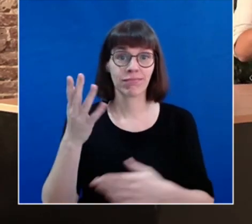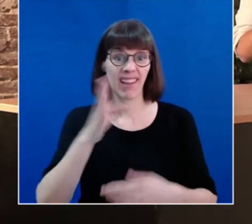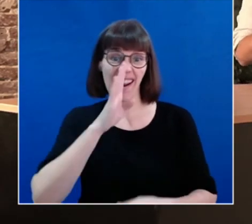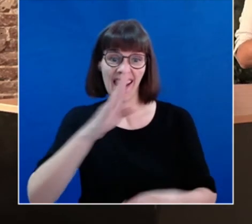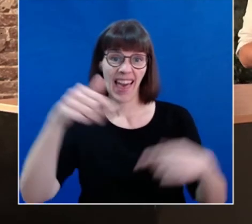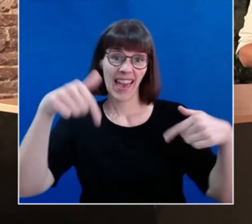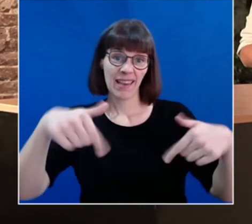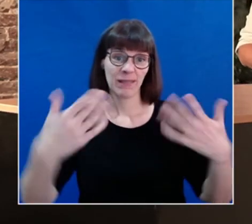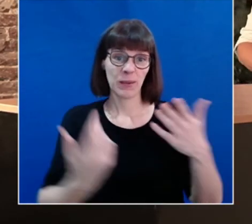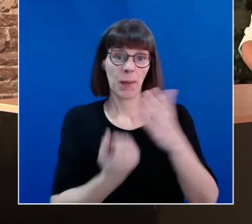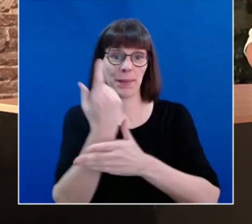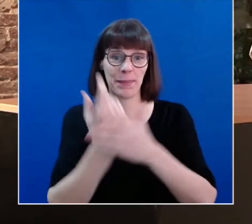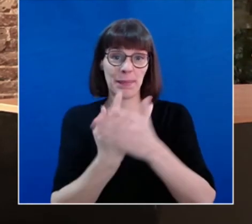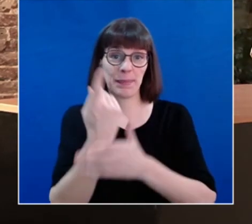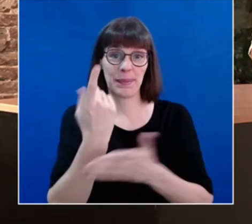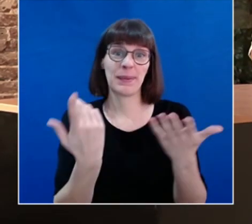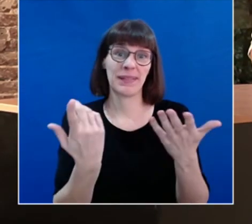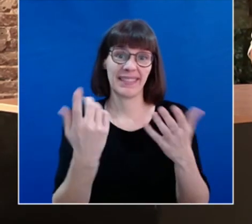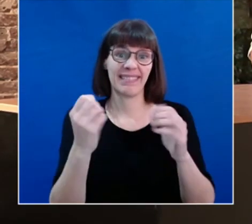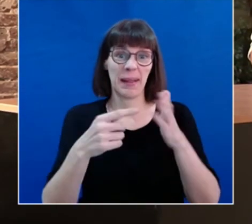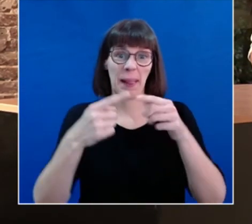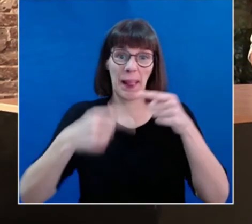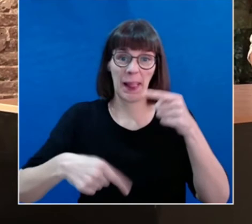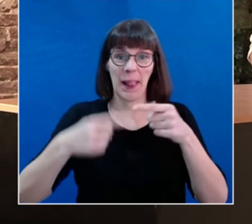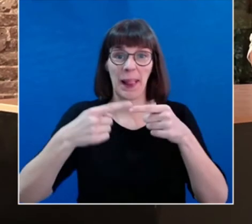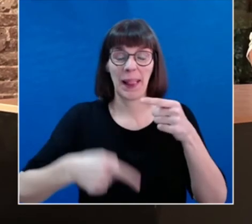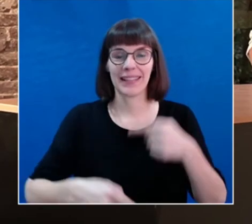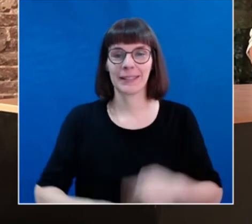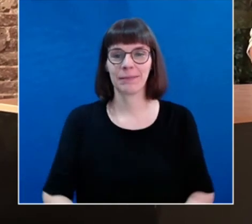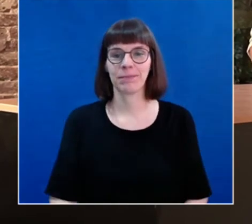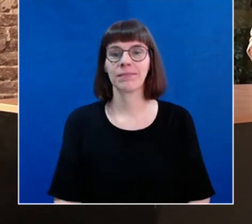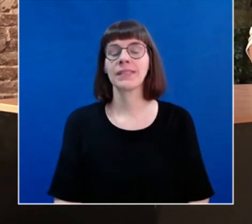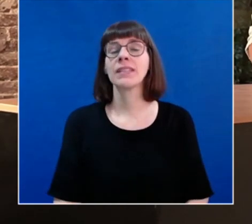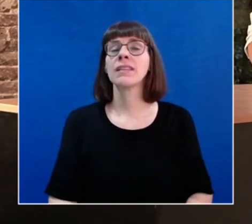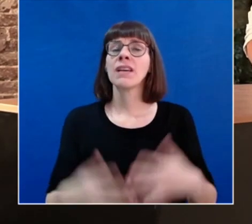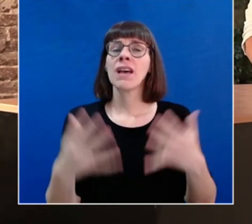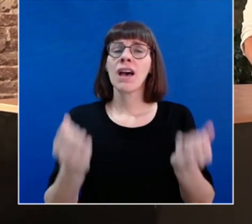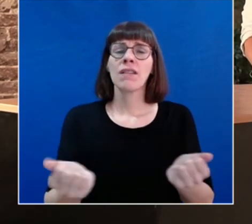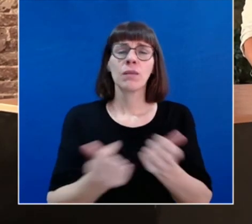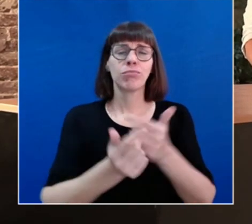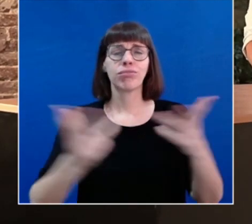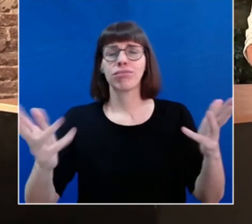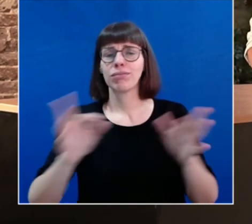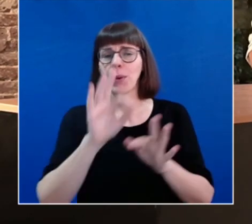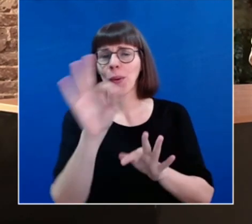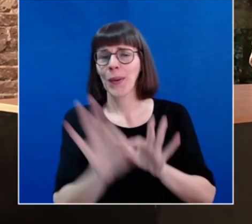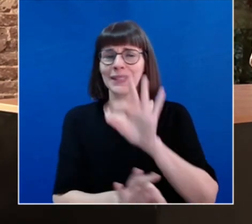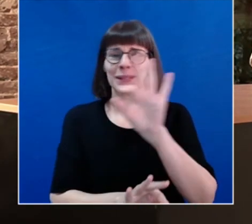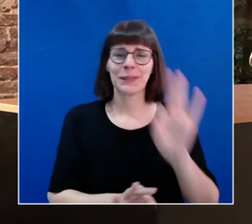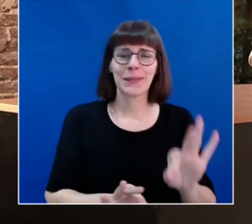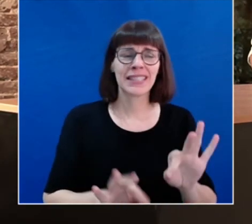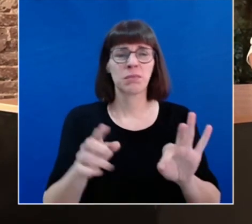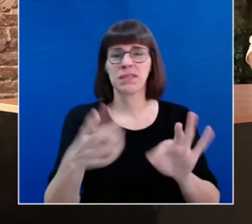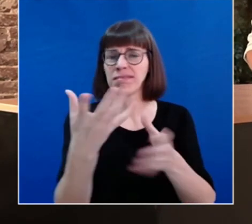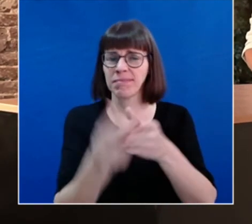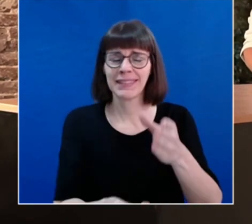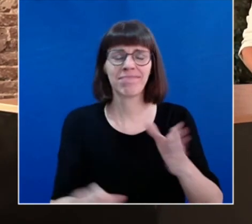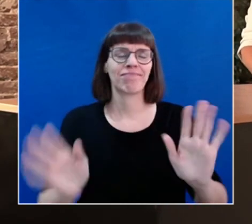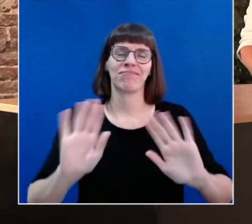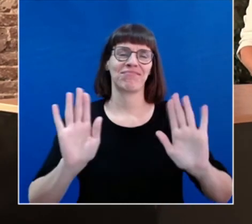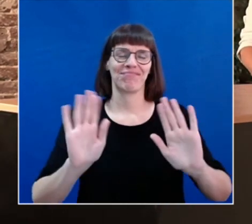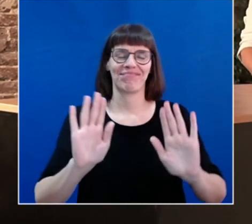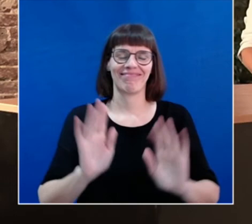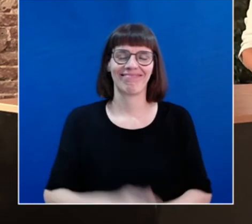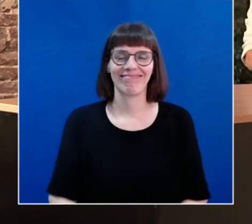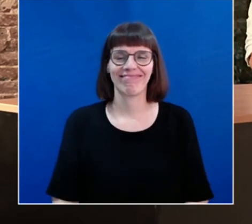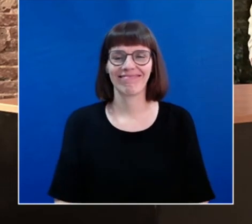that. Yes, I already had like a gazillion questions. You missed all of them, but no, I'm joking. So we had a question from